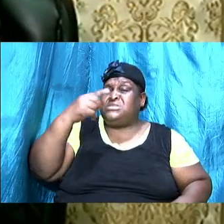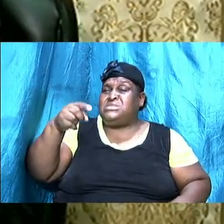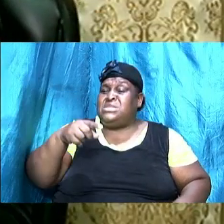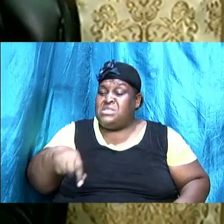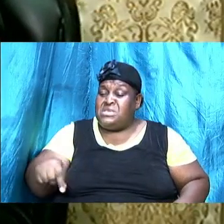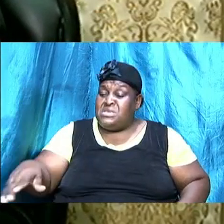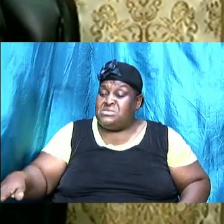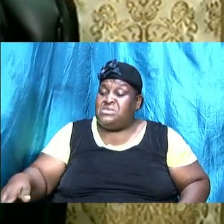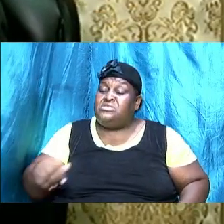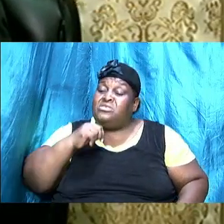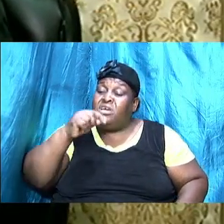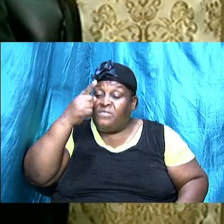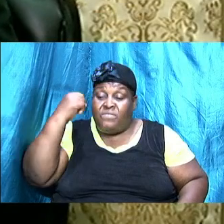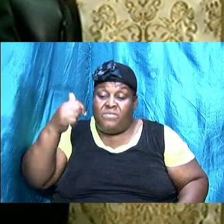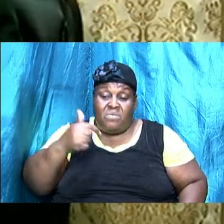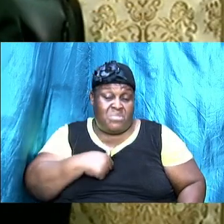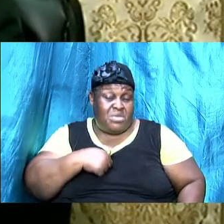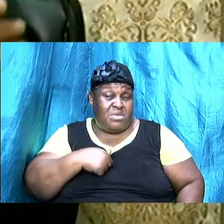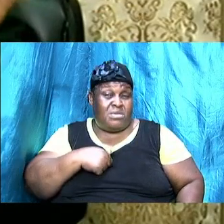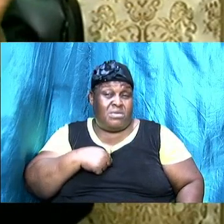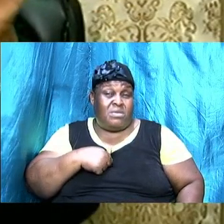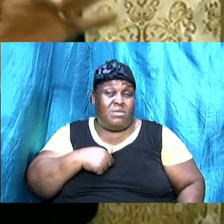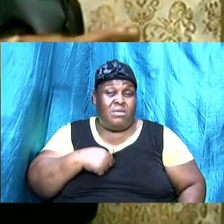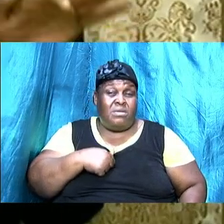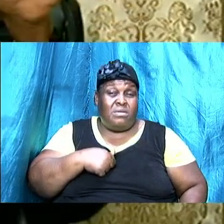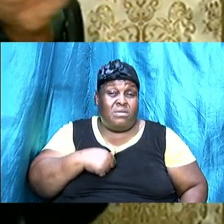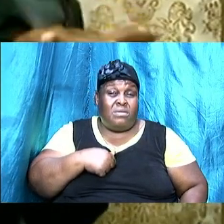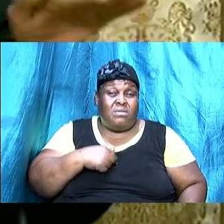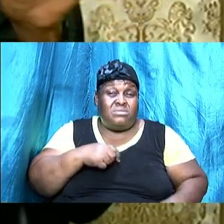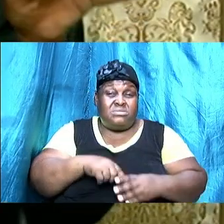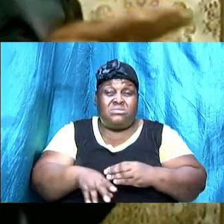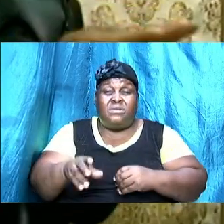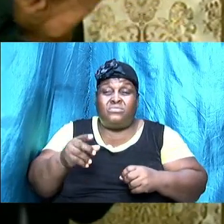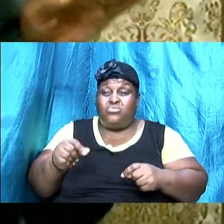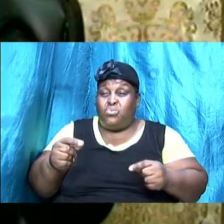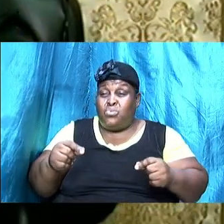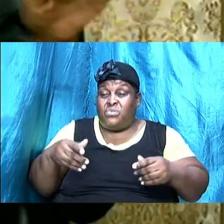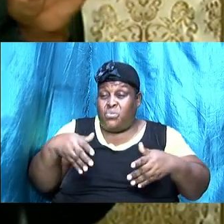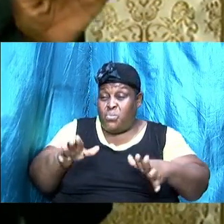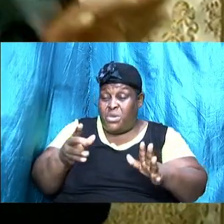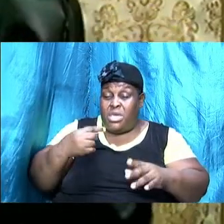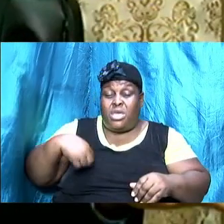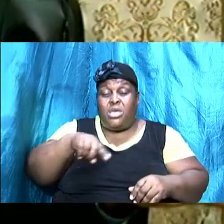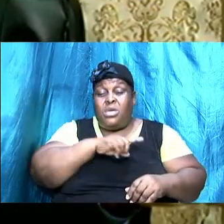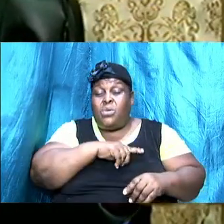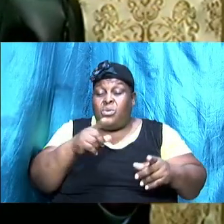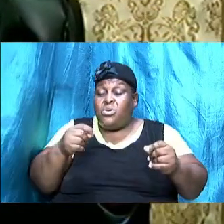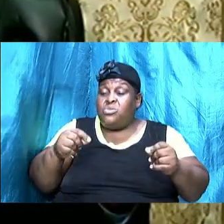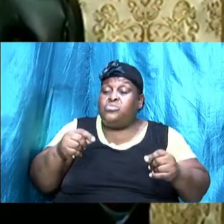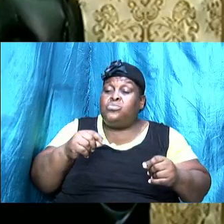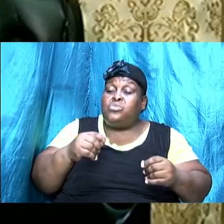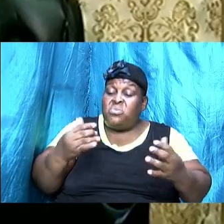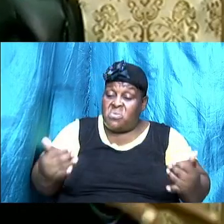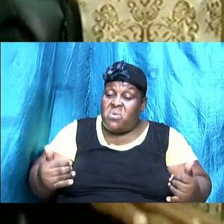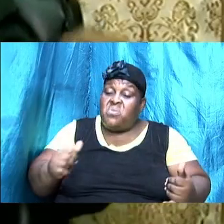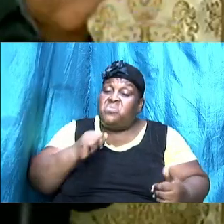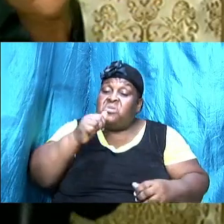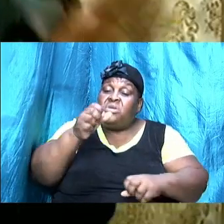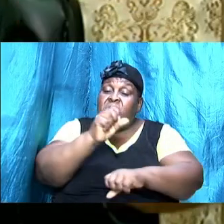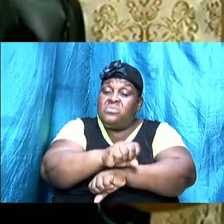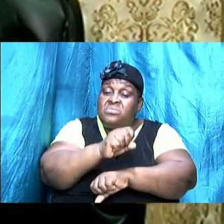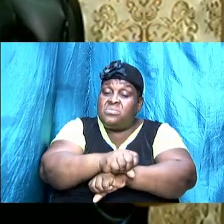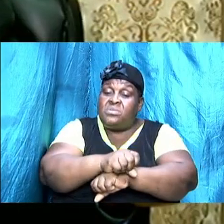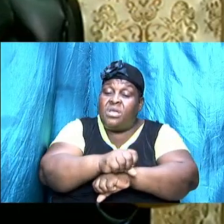examples that we set. So instead of doing it the way that we are doing it now, which is not working, and which